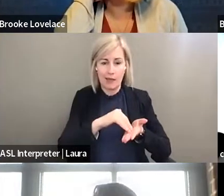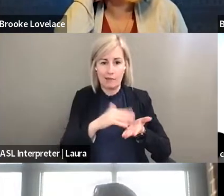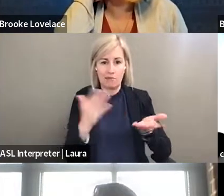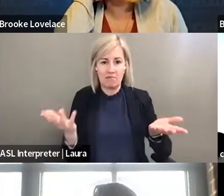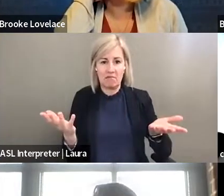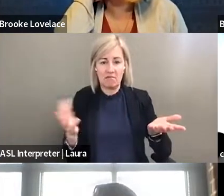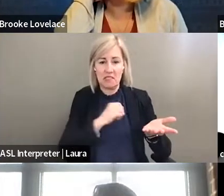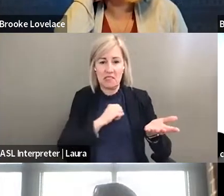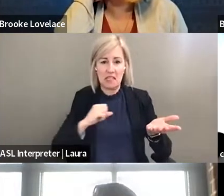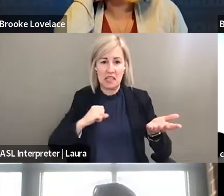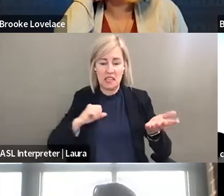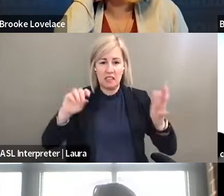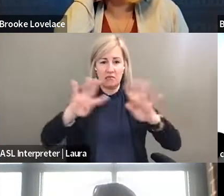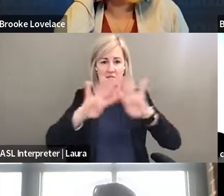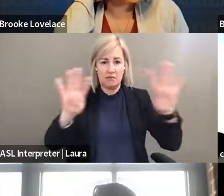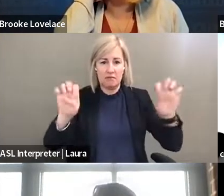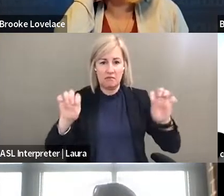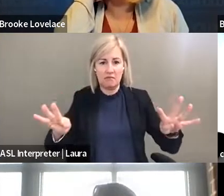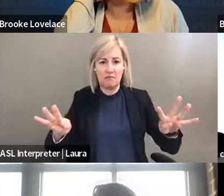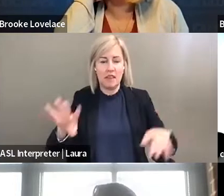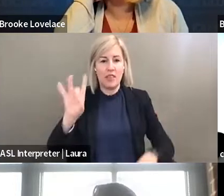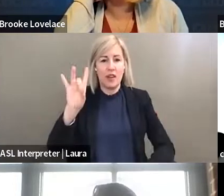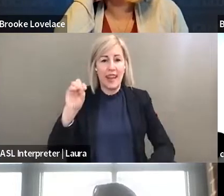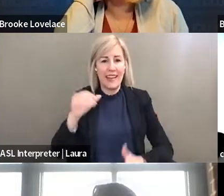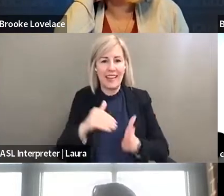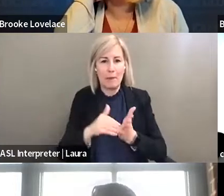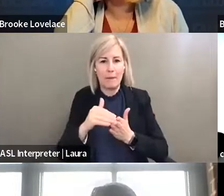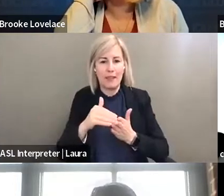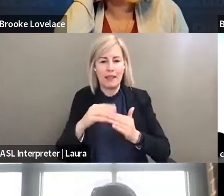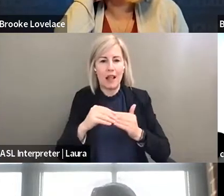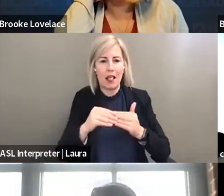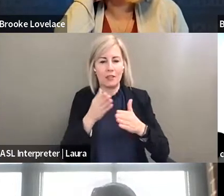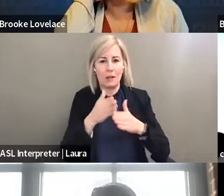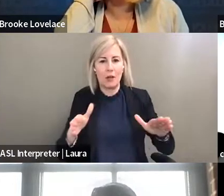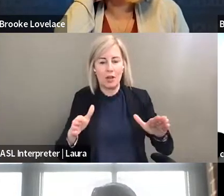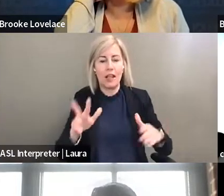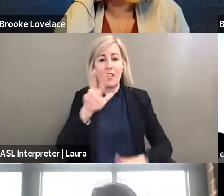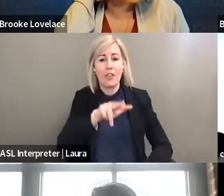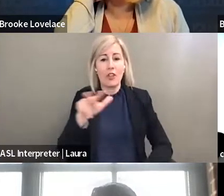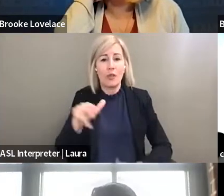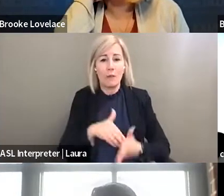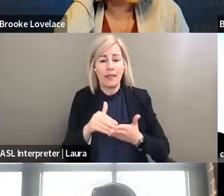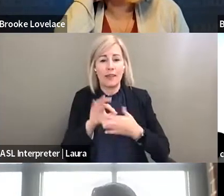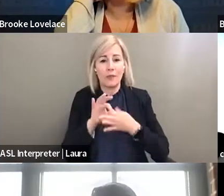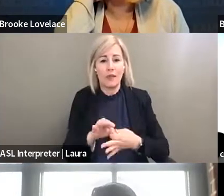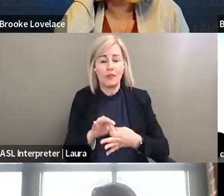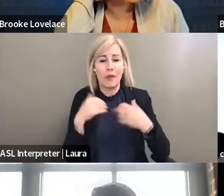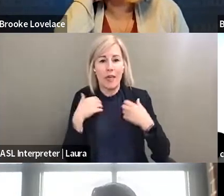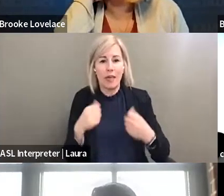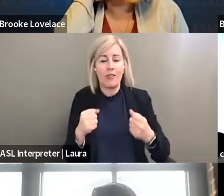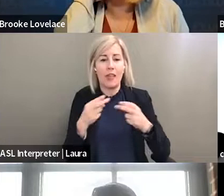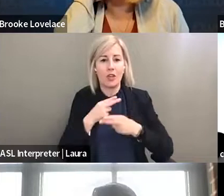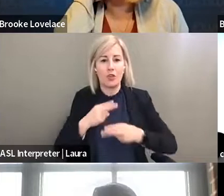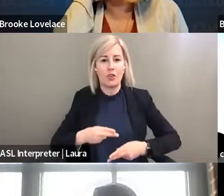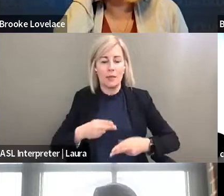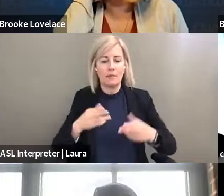Senate budget is. They're $80 million apart, and $33 million of that is in the Health and Human Services budget.